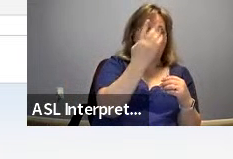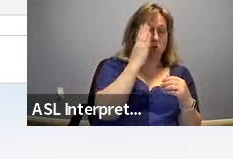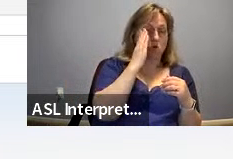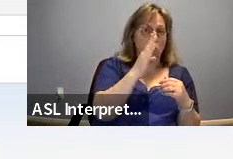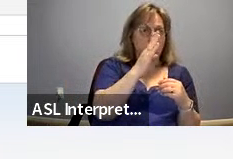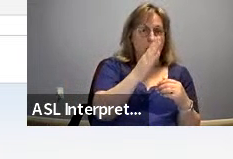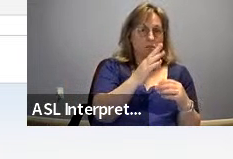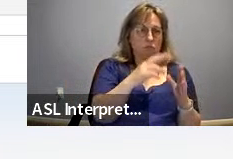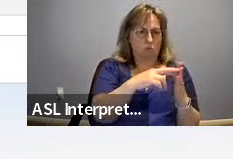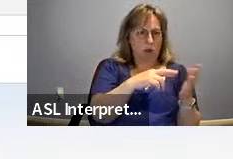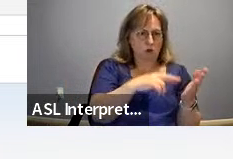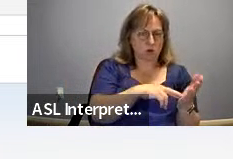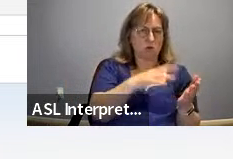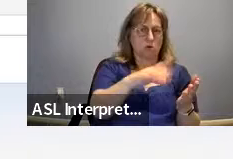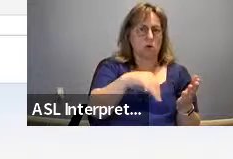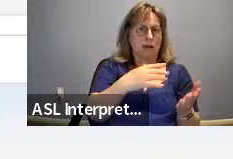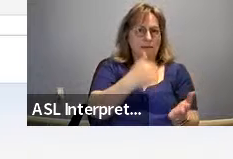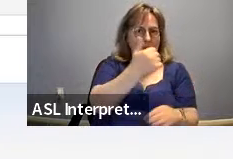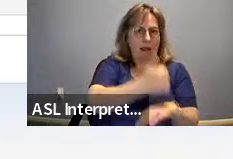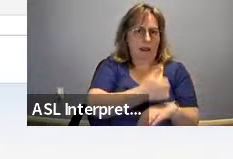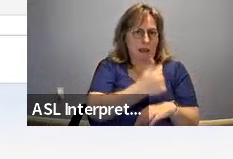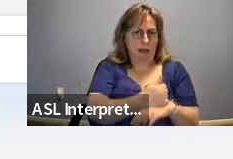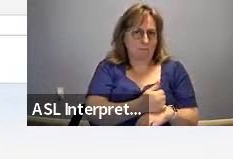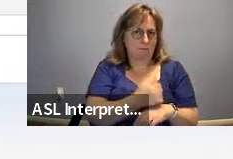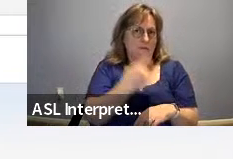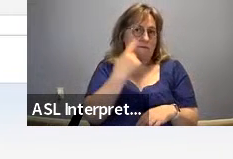up for Securely.